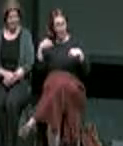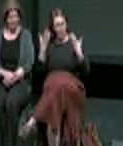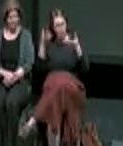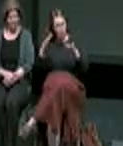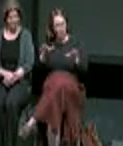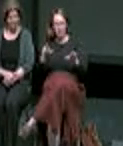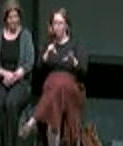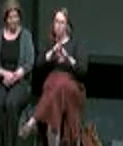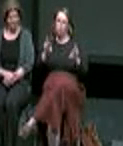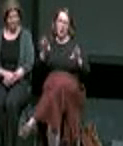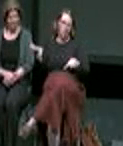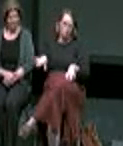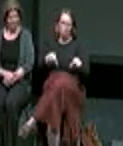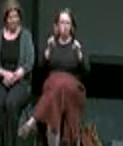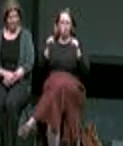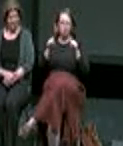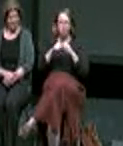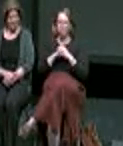ready.